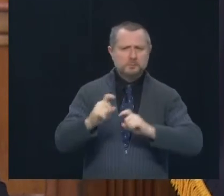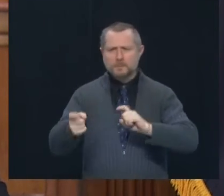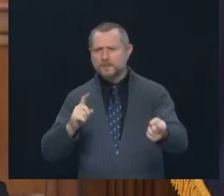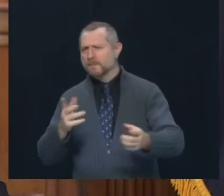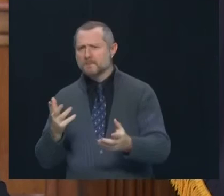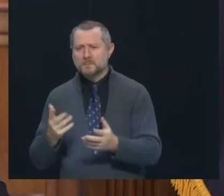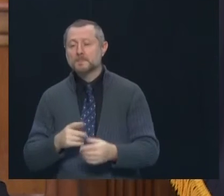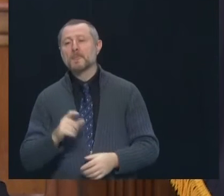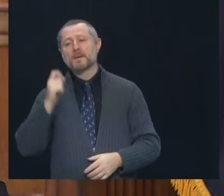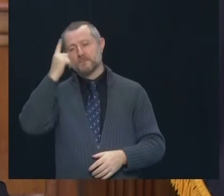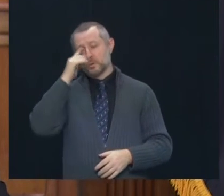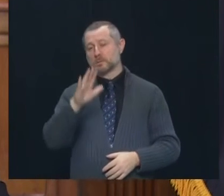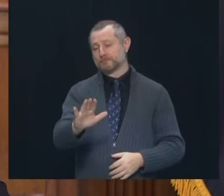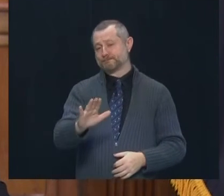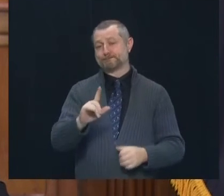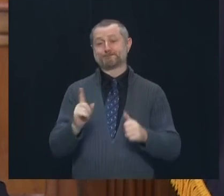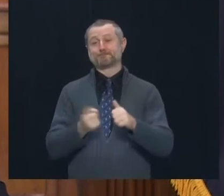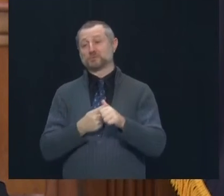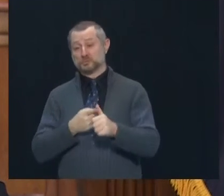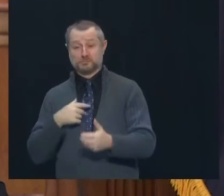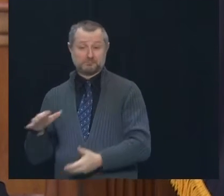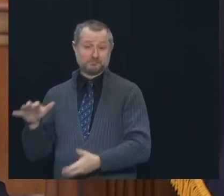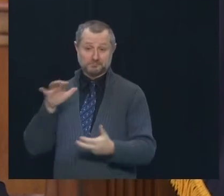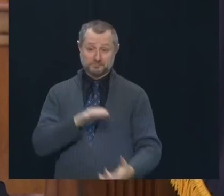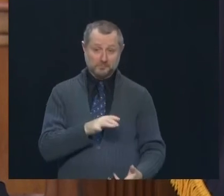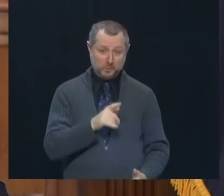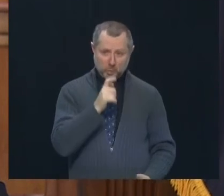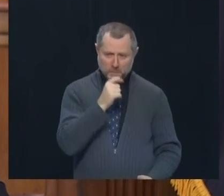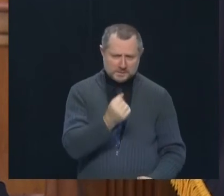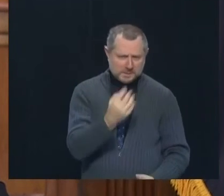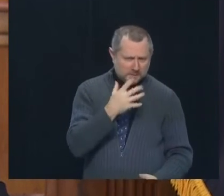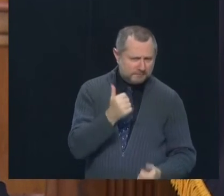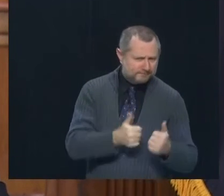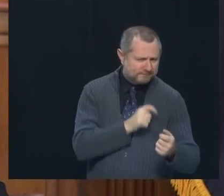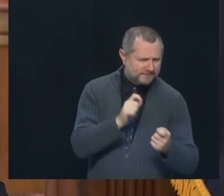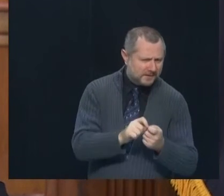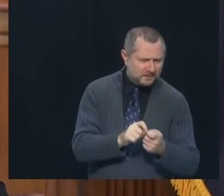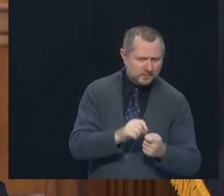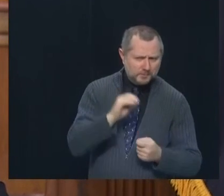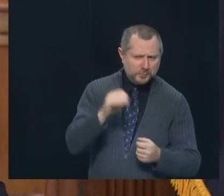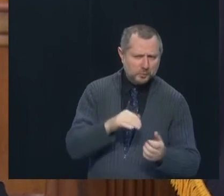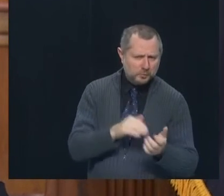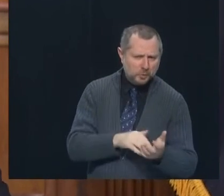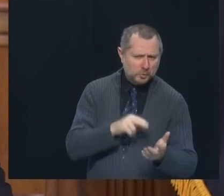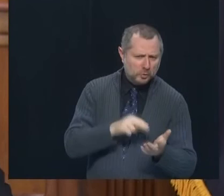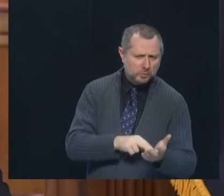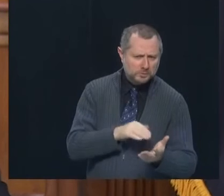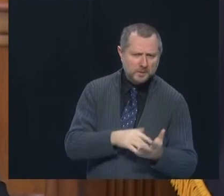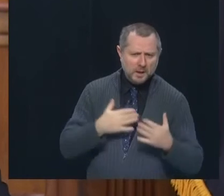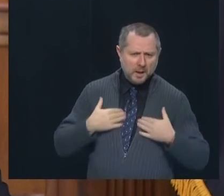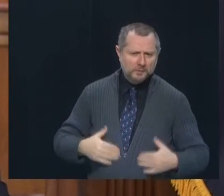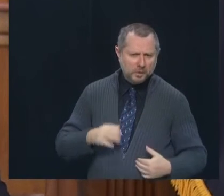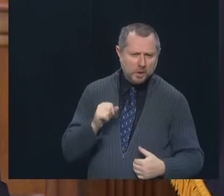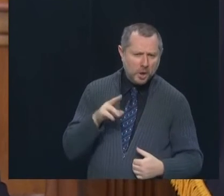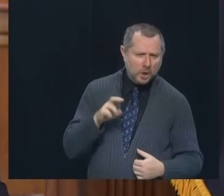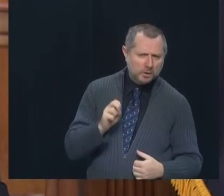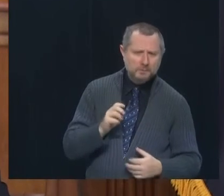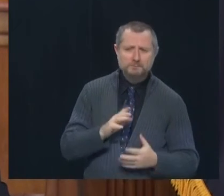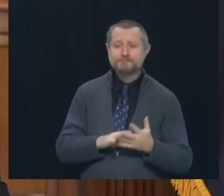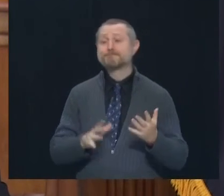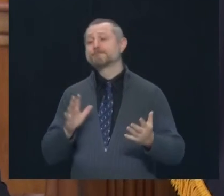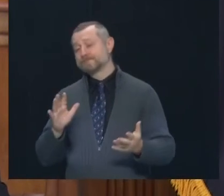be who has the numbers on the healthcare workers together with, well, the healthcare workers have